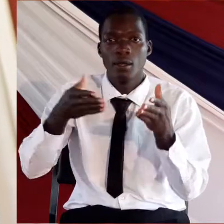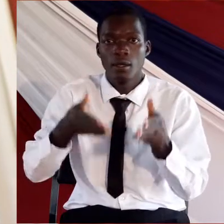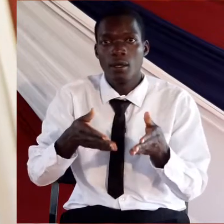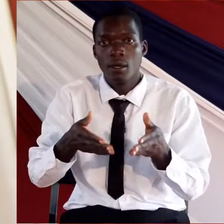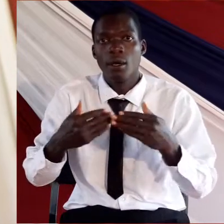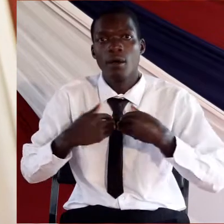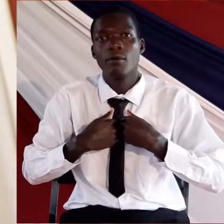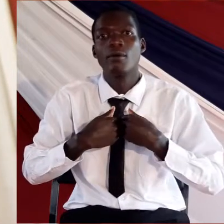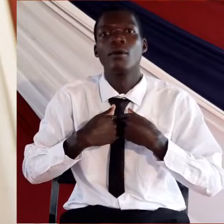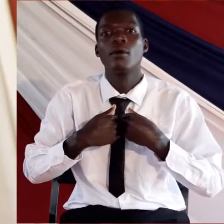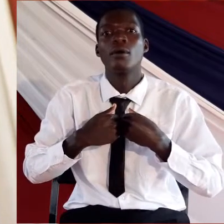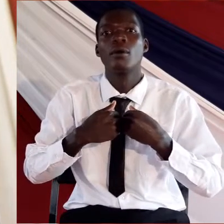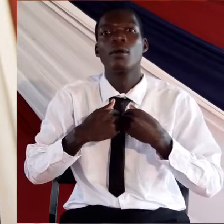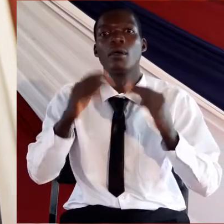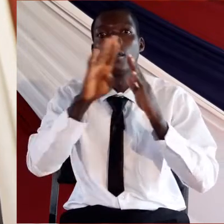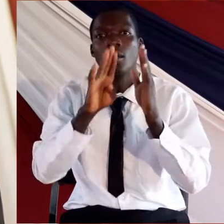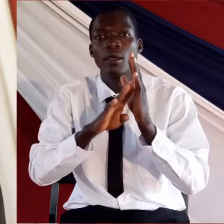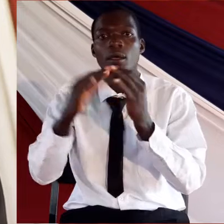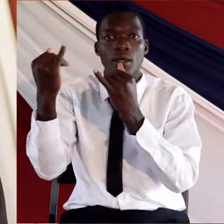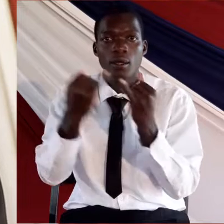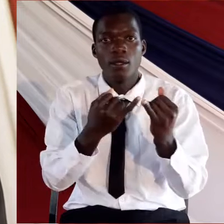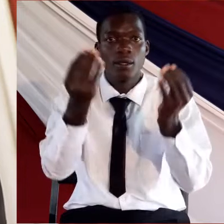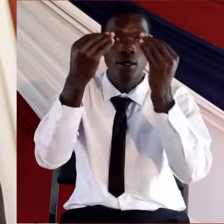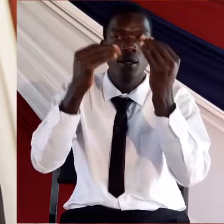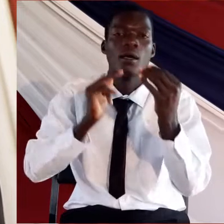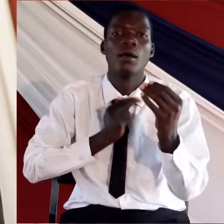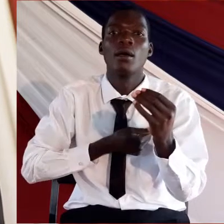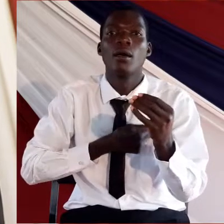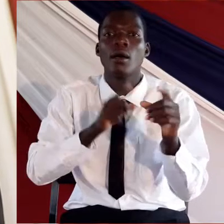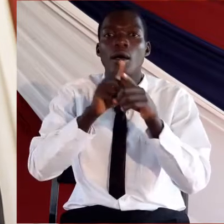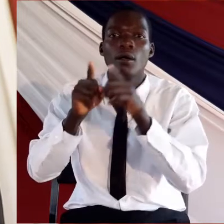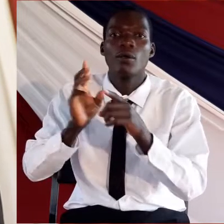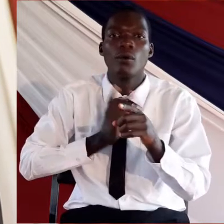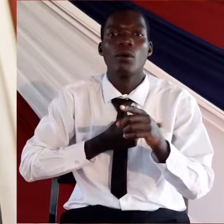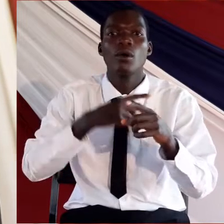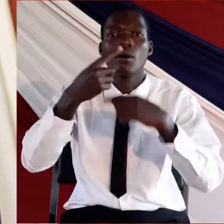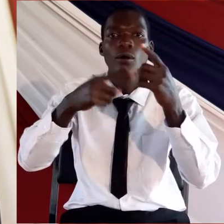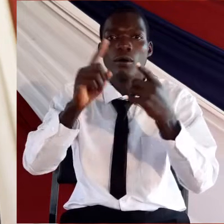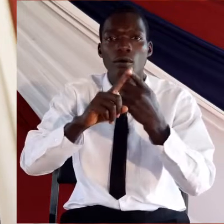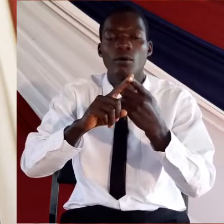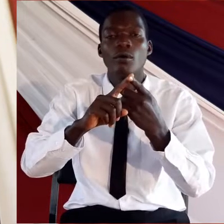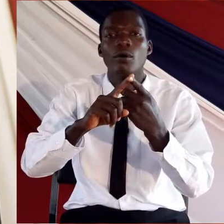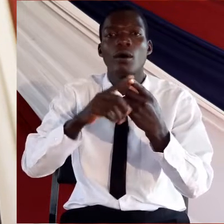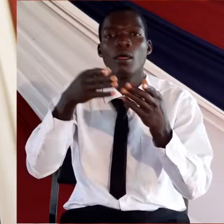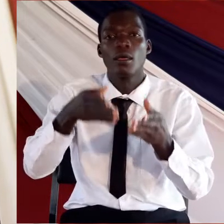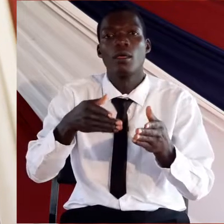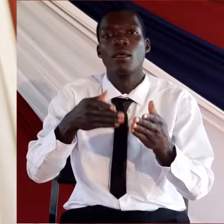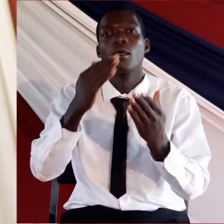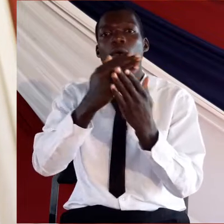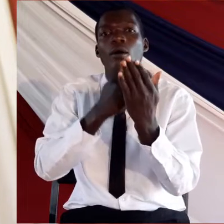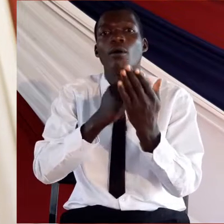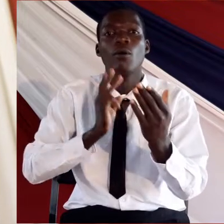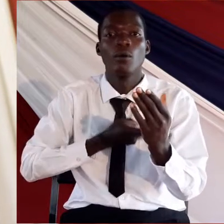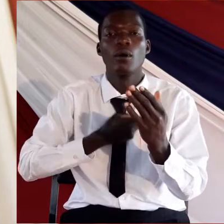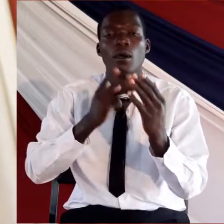love, and above all, his ever-abiding presence with us as we have gone through this situation. We pray